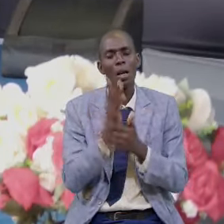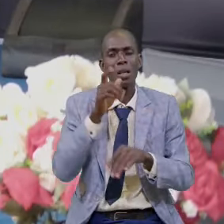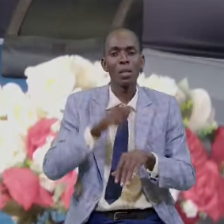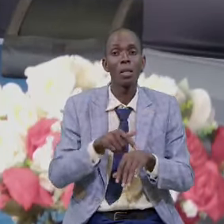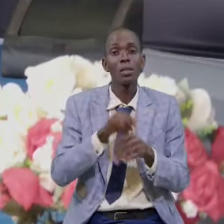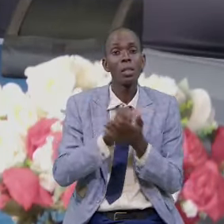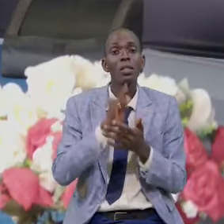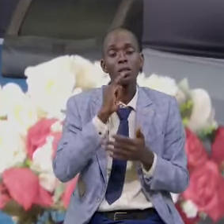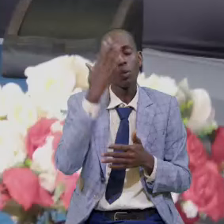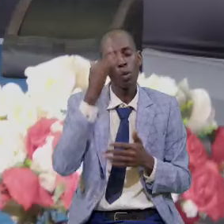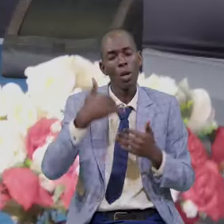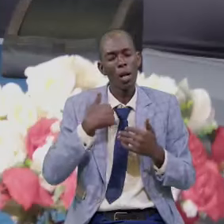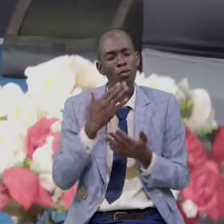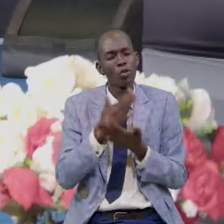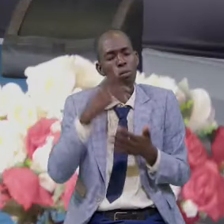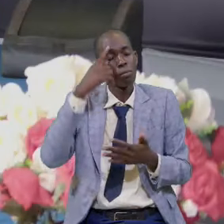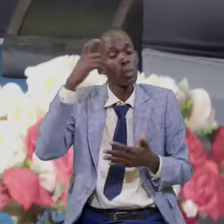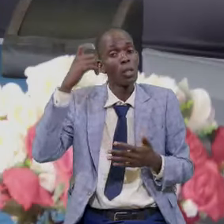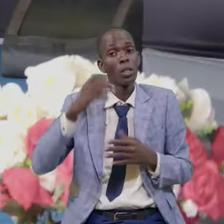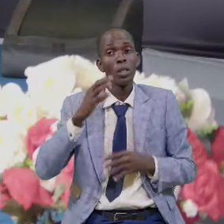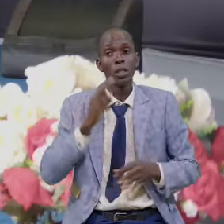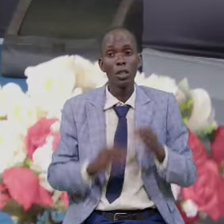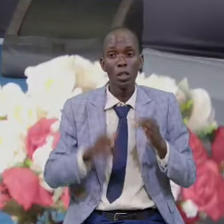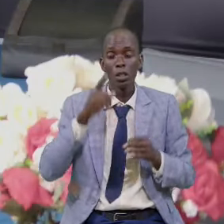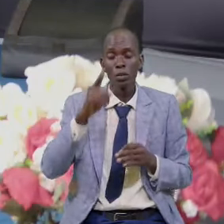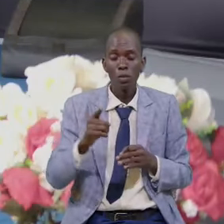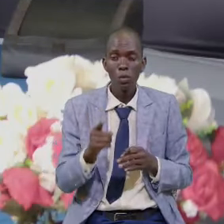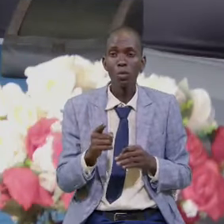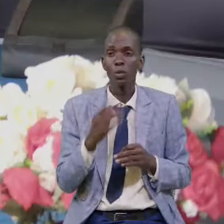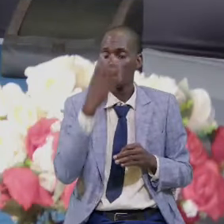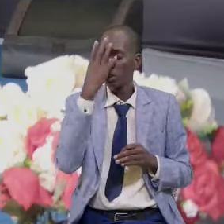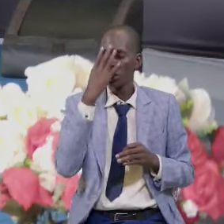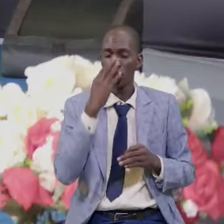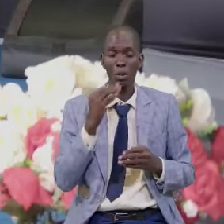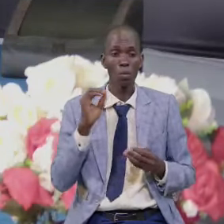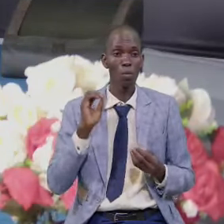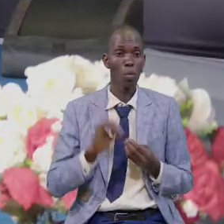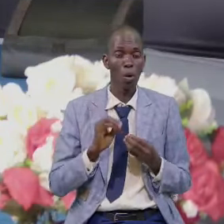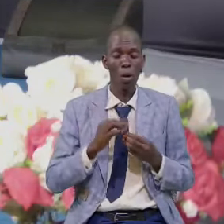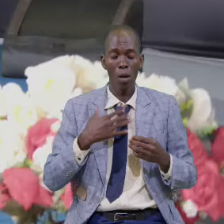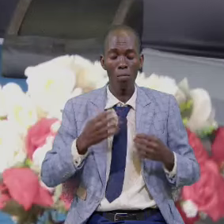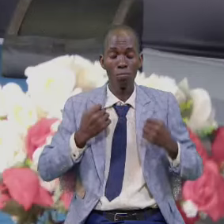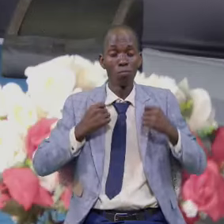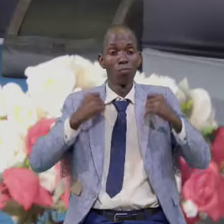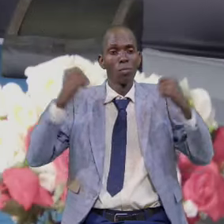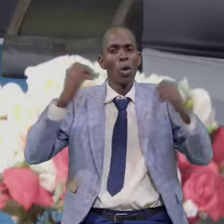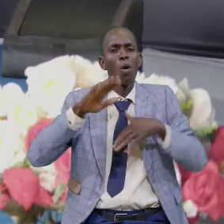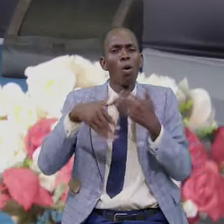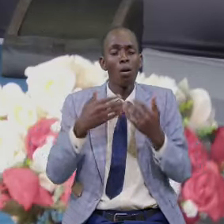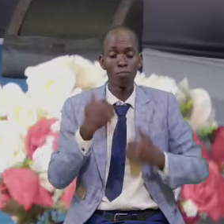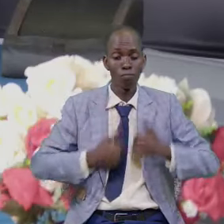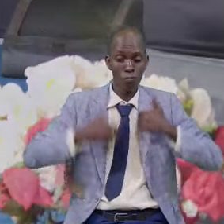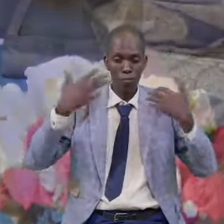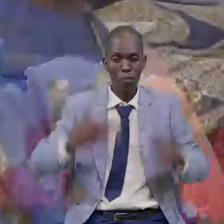you, you know, sleep more and wake up in the morning and take your bath, all those imaginary demons, they're